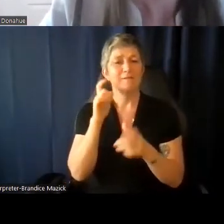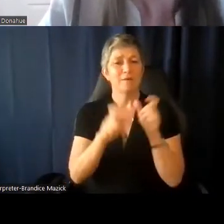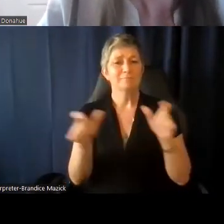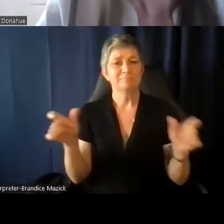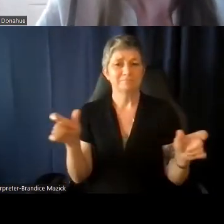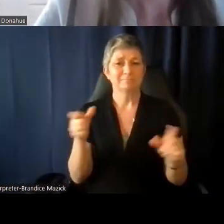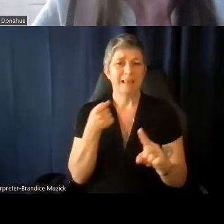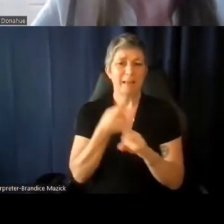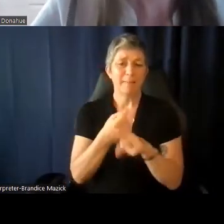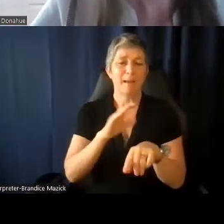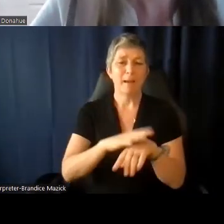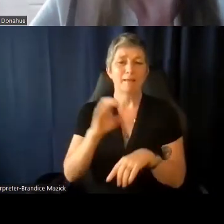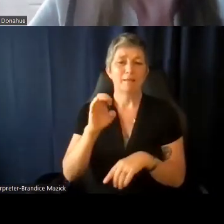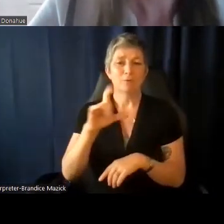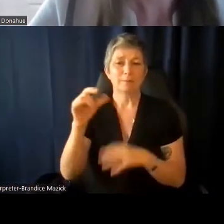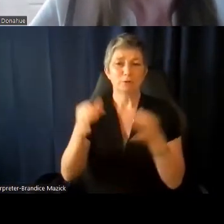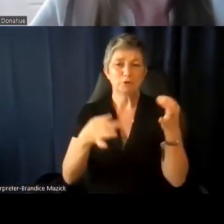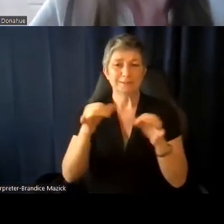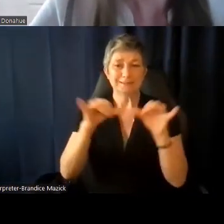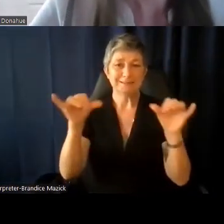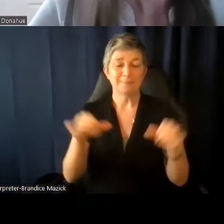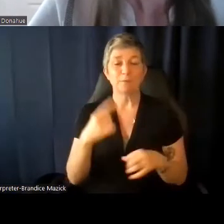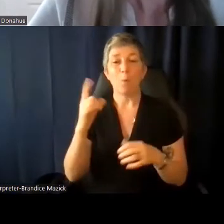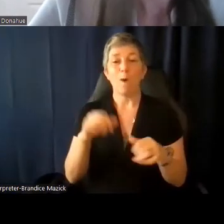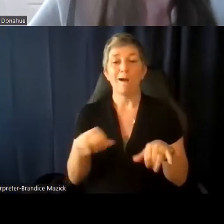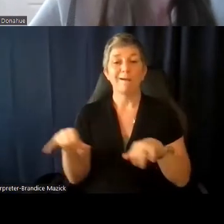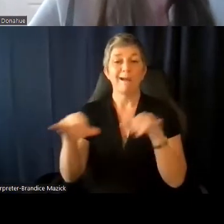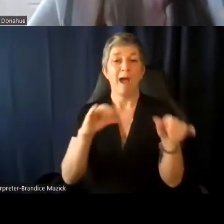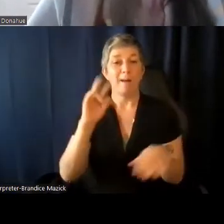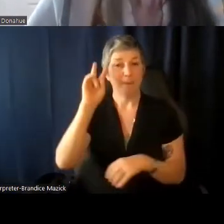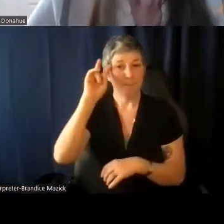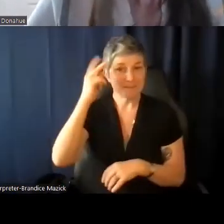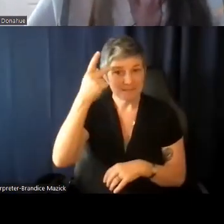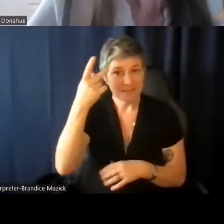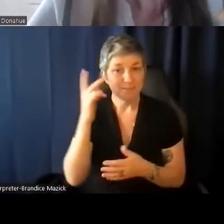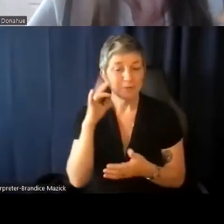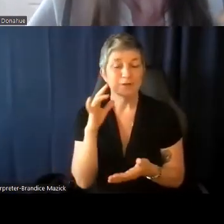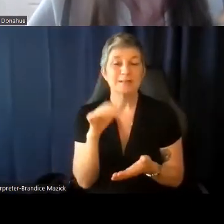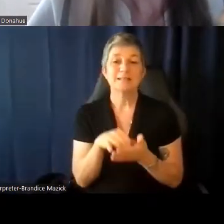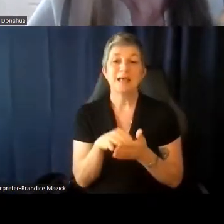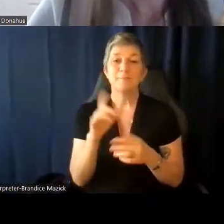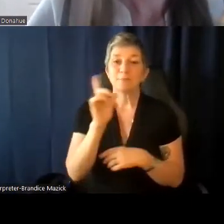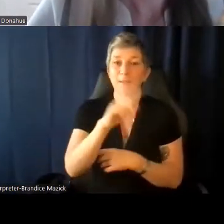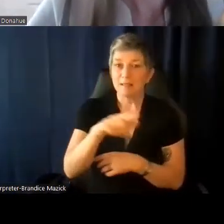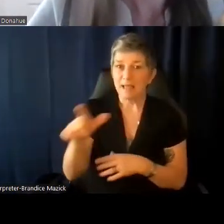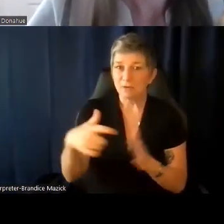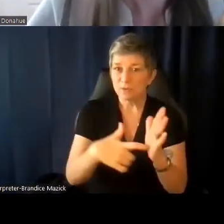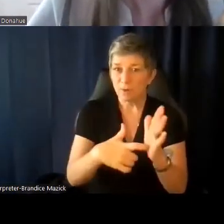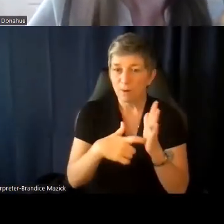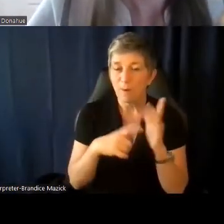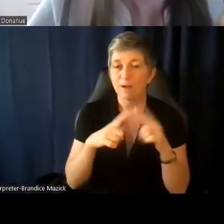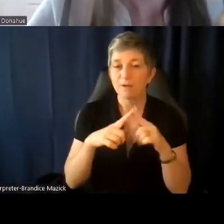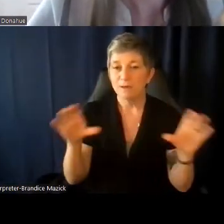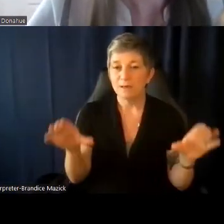system. So one common misconception is that landlords are required to conduct